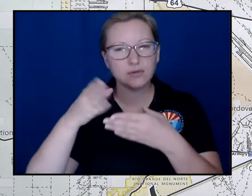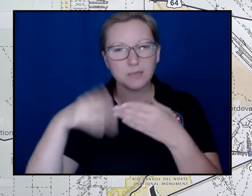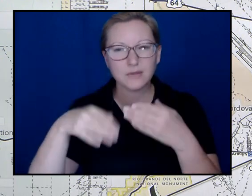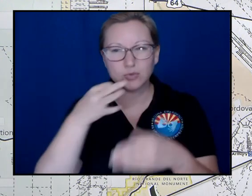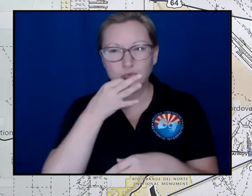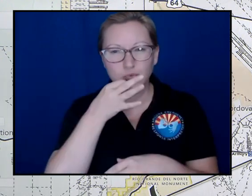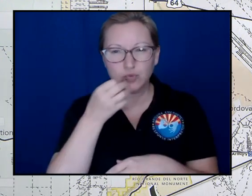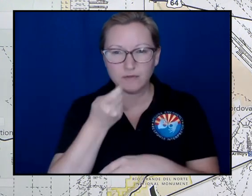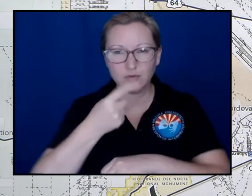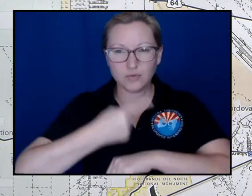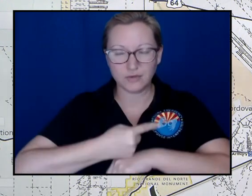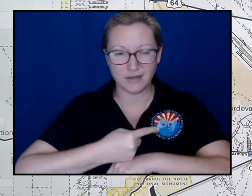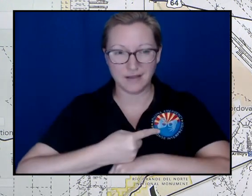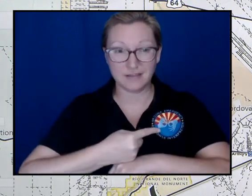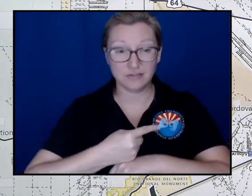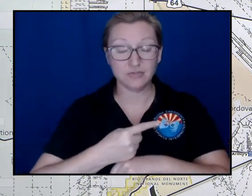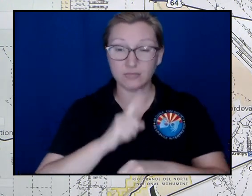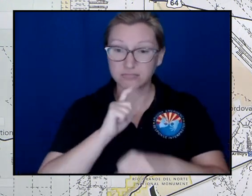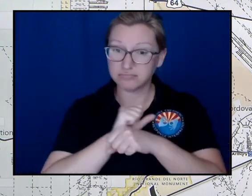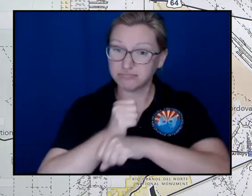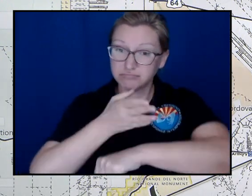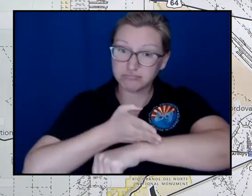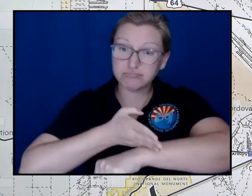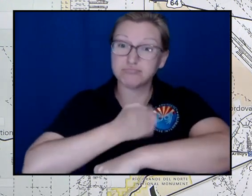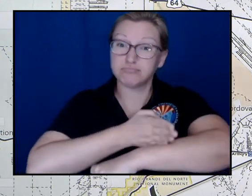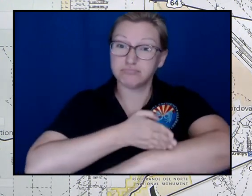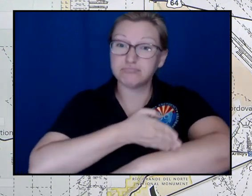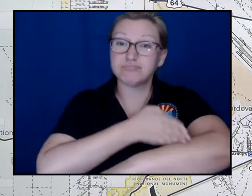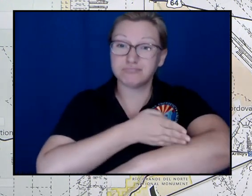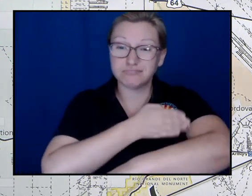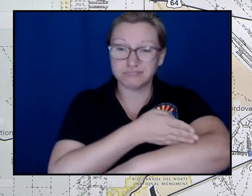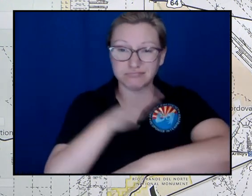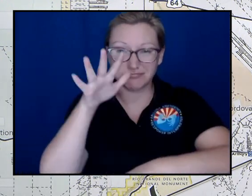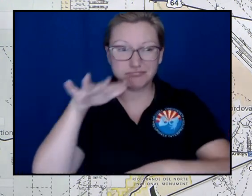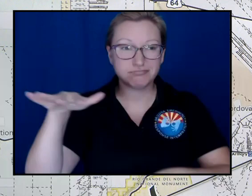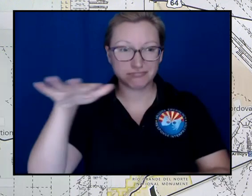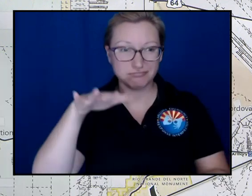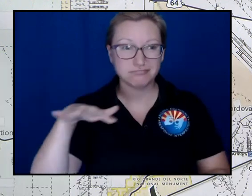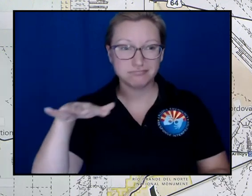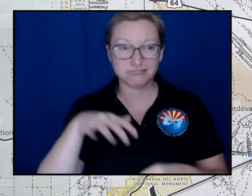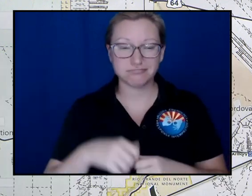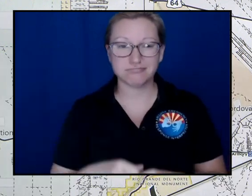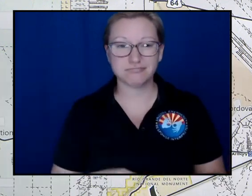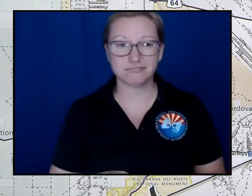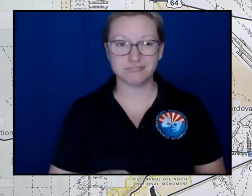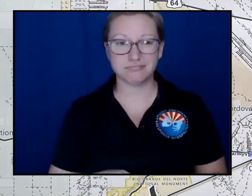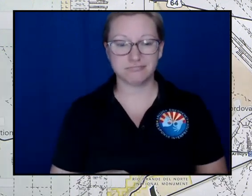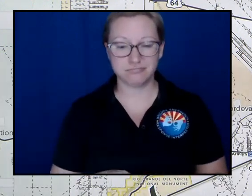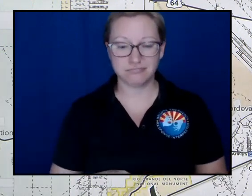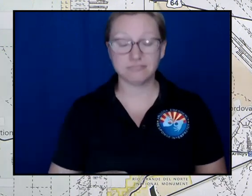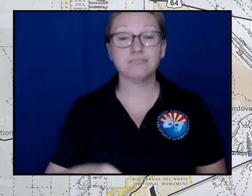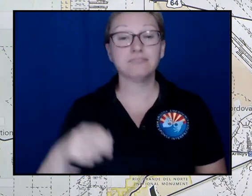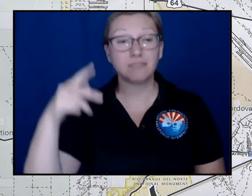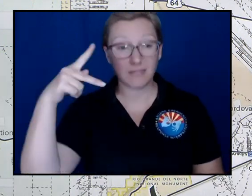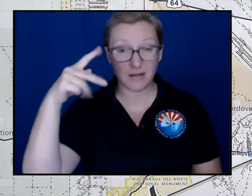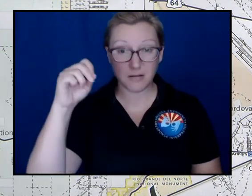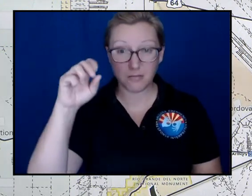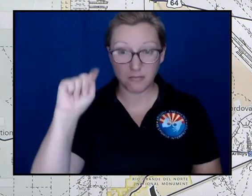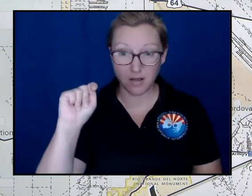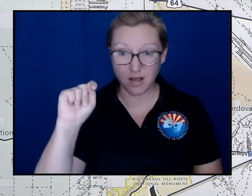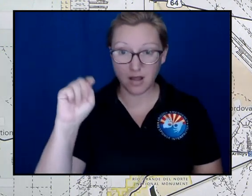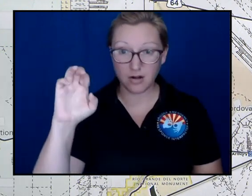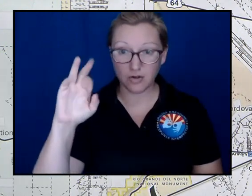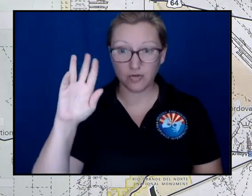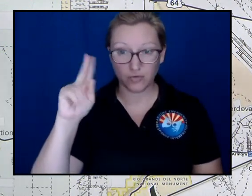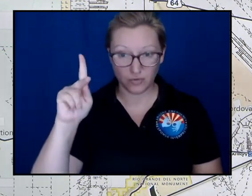So definitely making good progress. Going up to the Pot Creek here within Division Sierra,